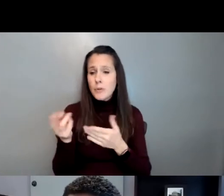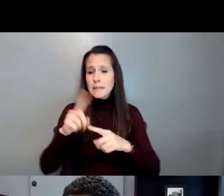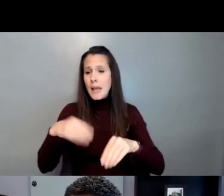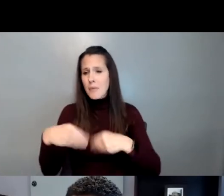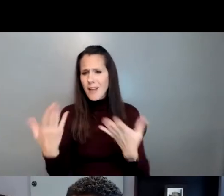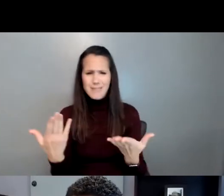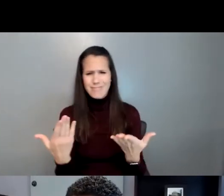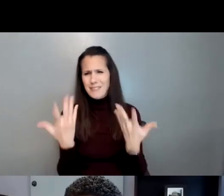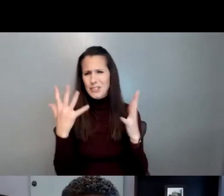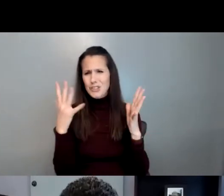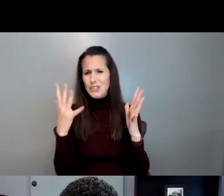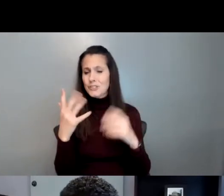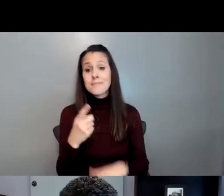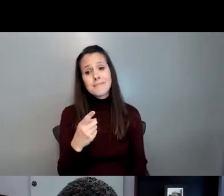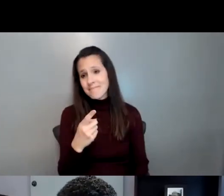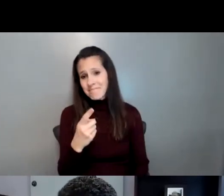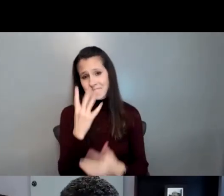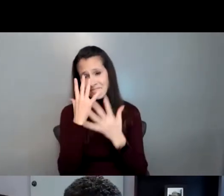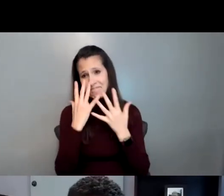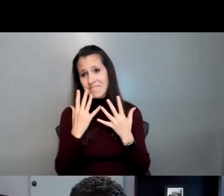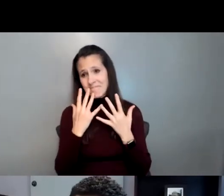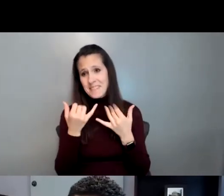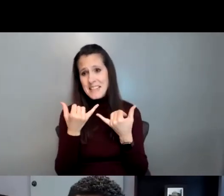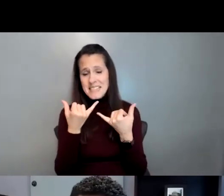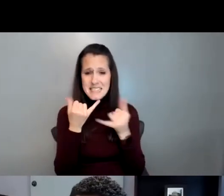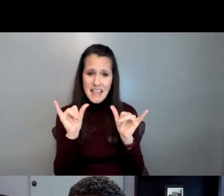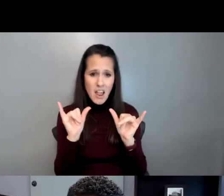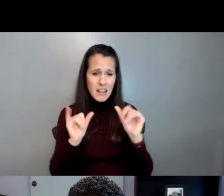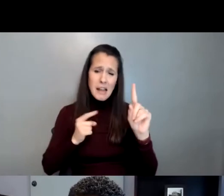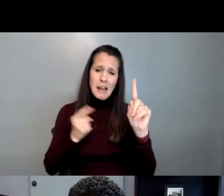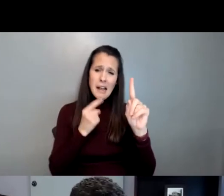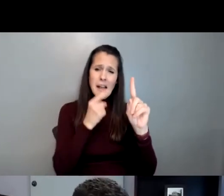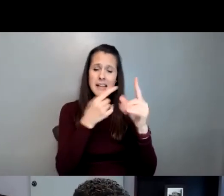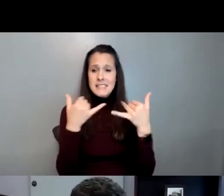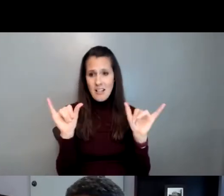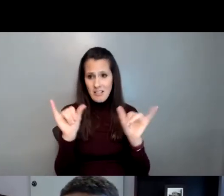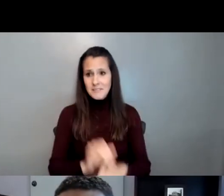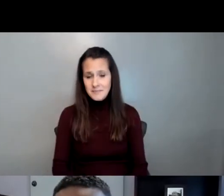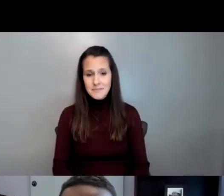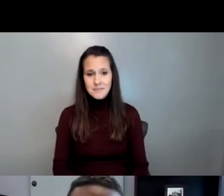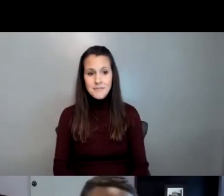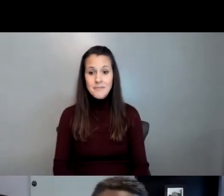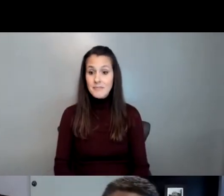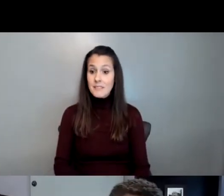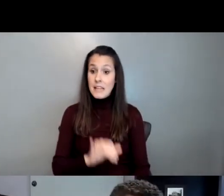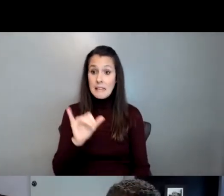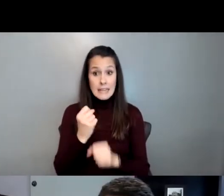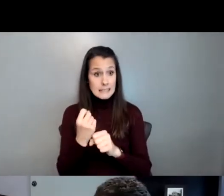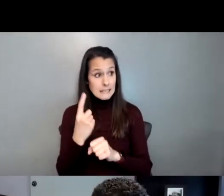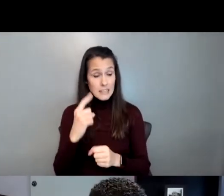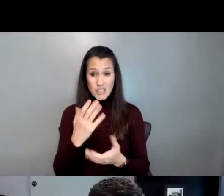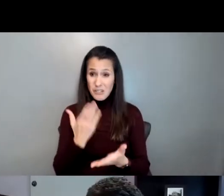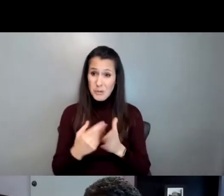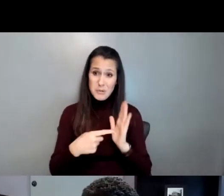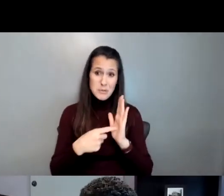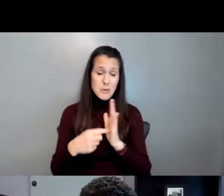access. But unfortunately, we are still very, very far from that day. And just like this past year has shown that racism